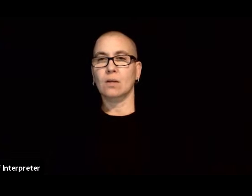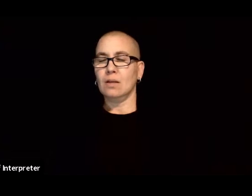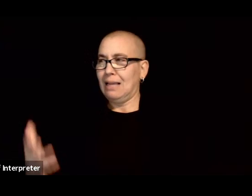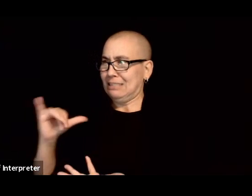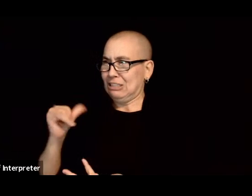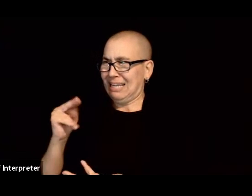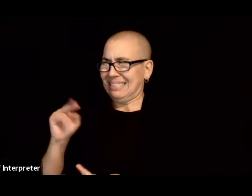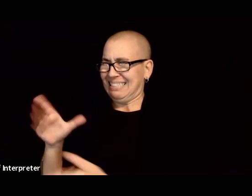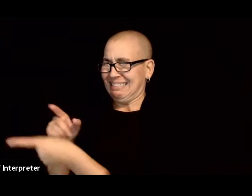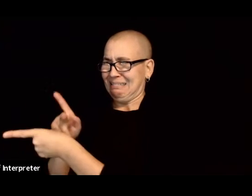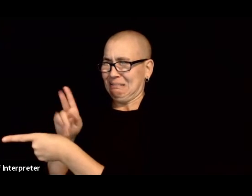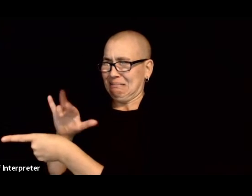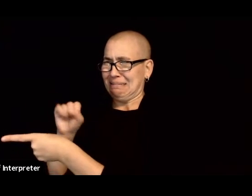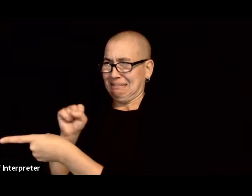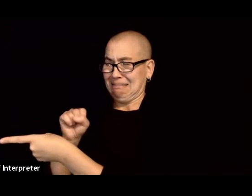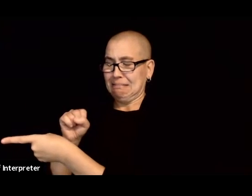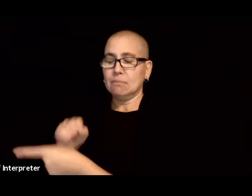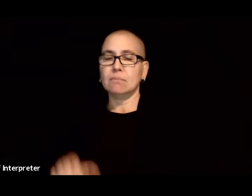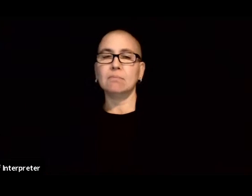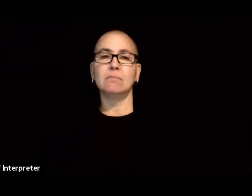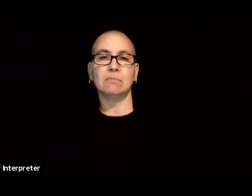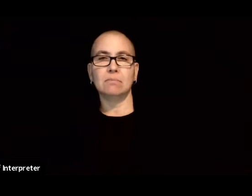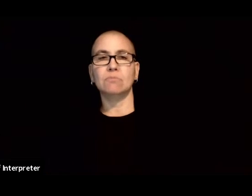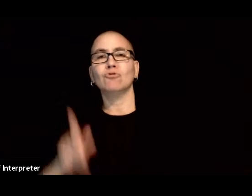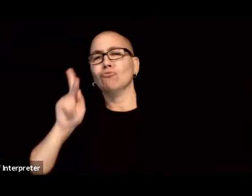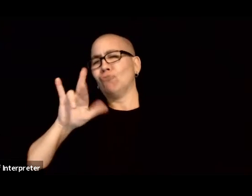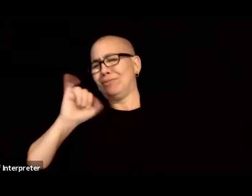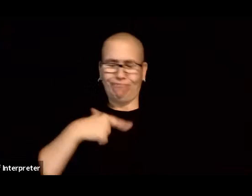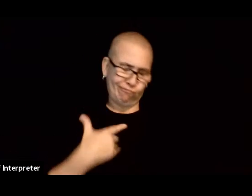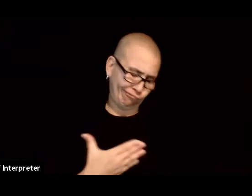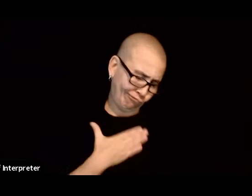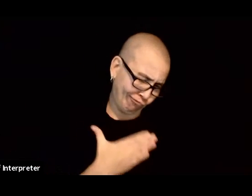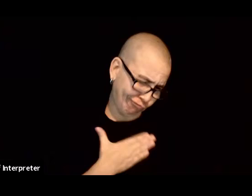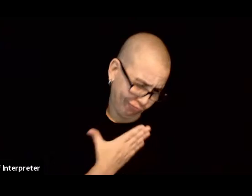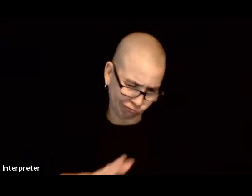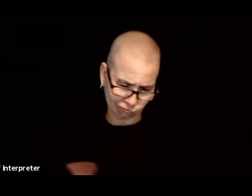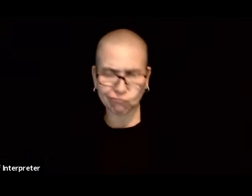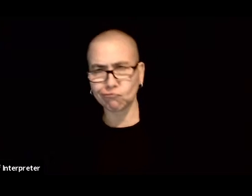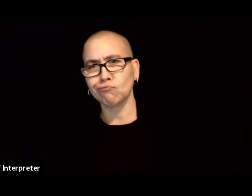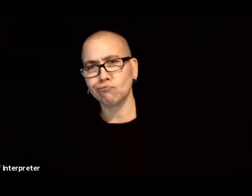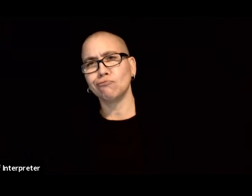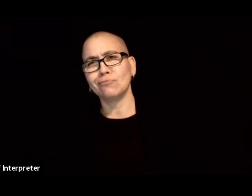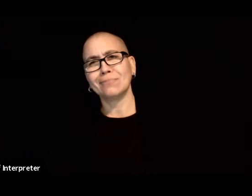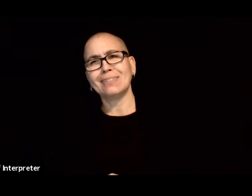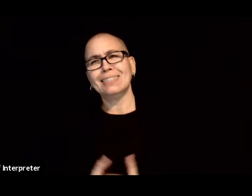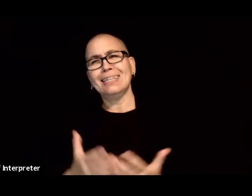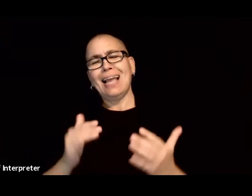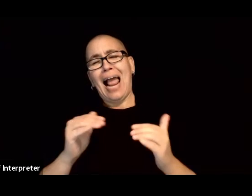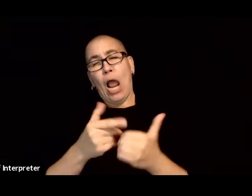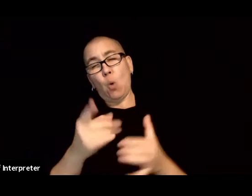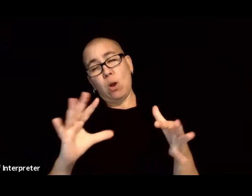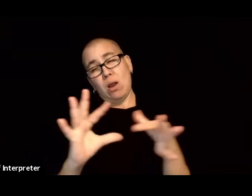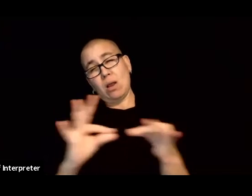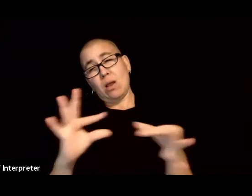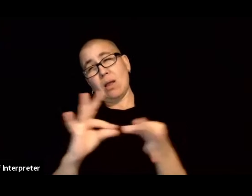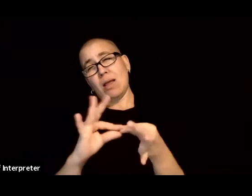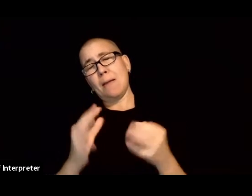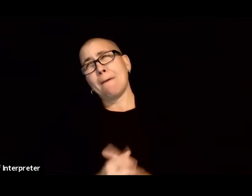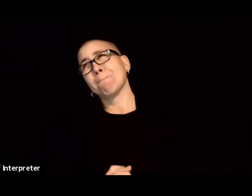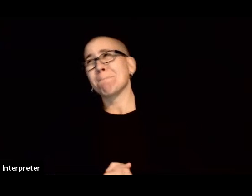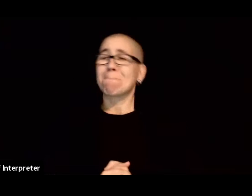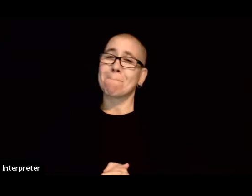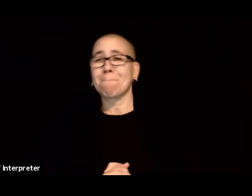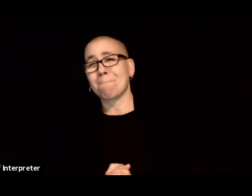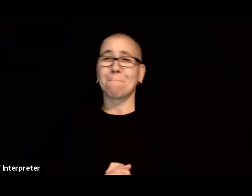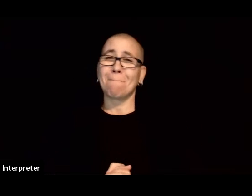that is something that does not have some of the characteristics that the masking